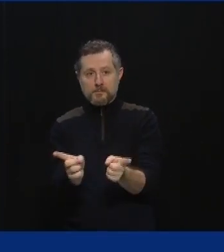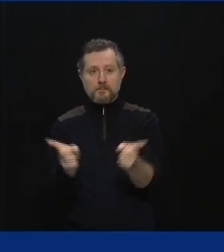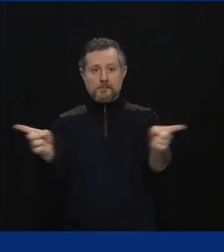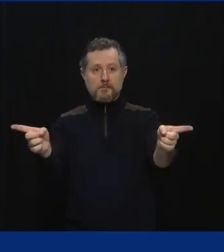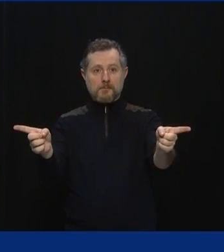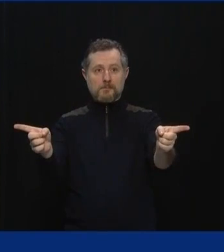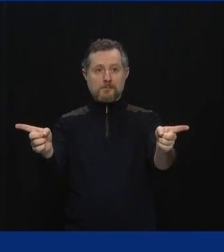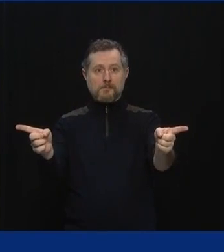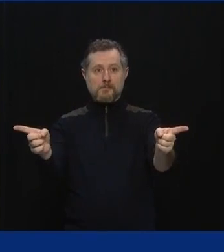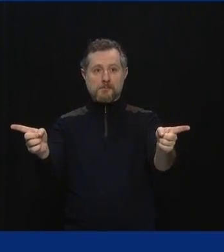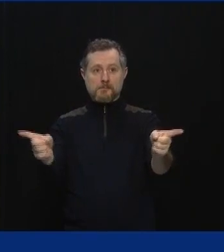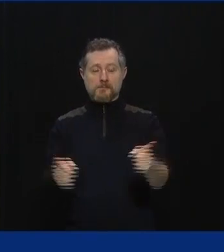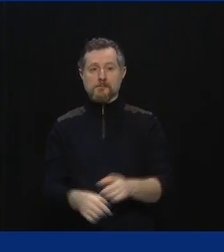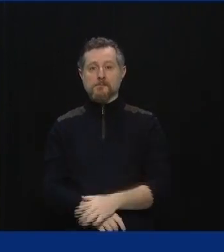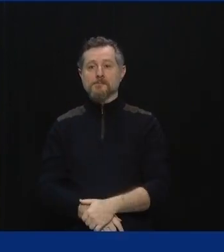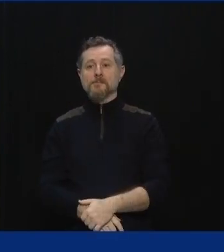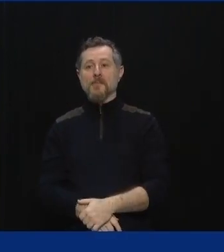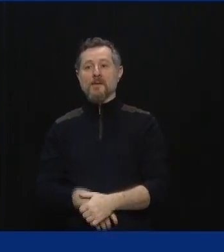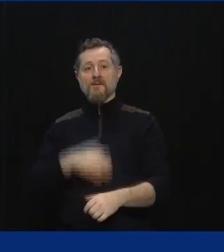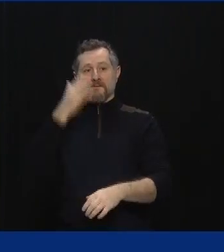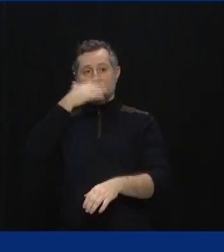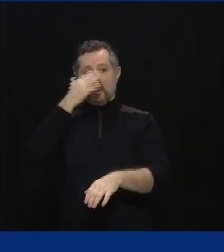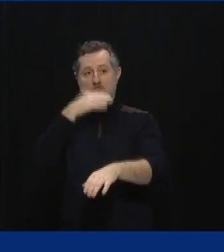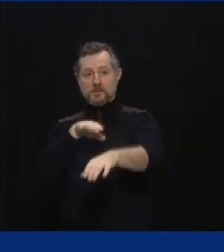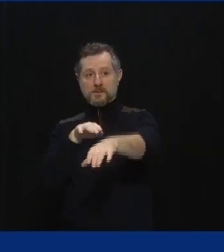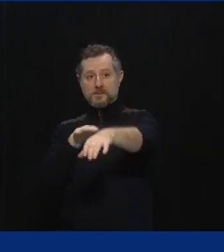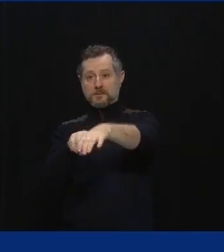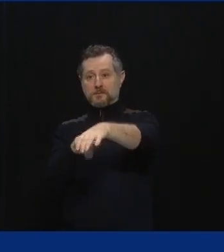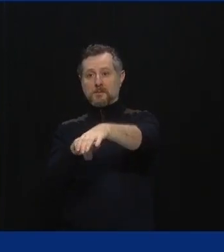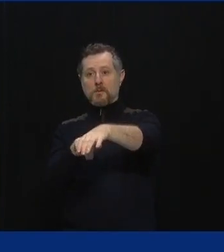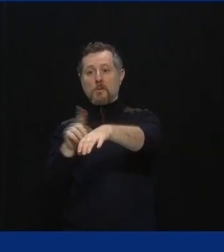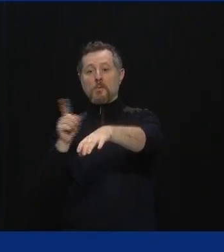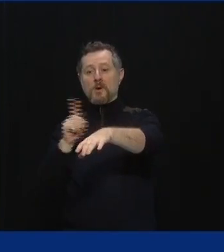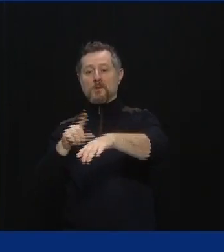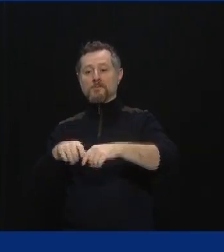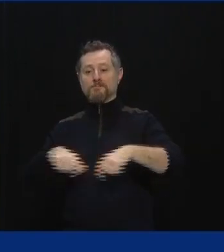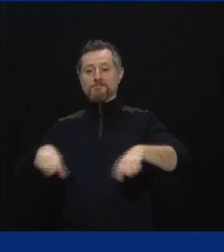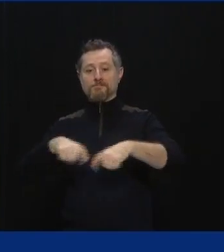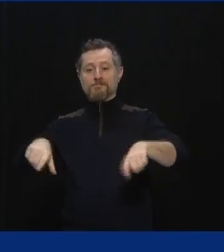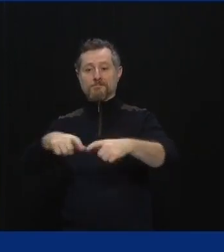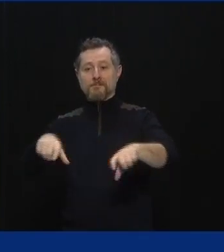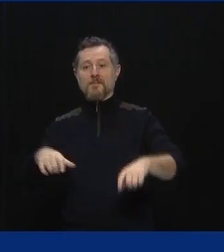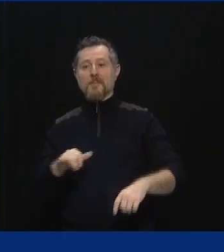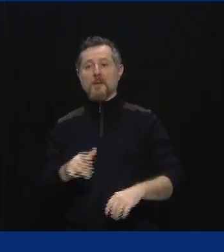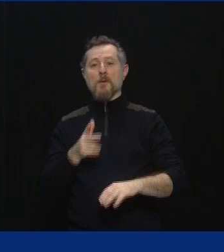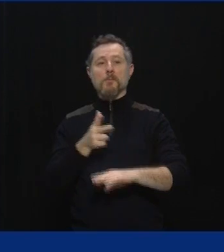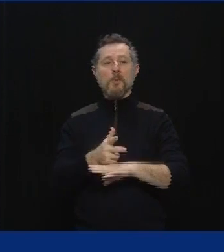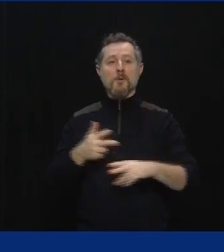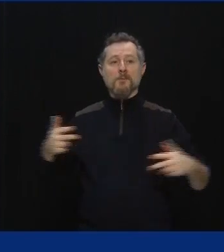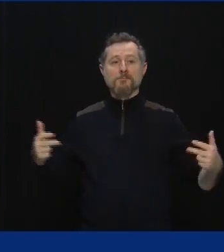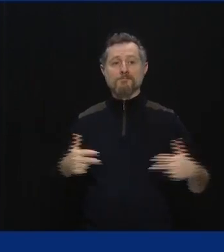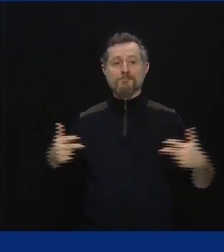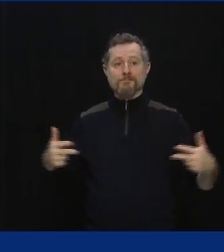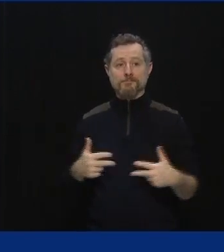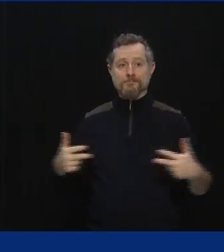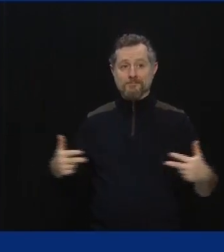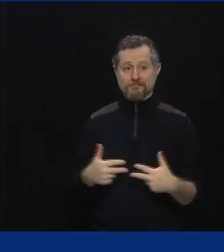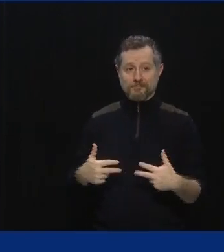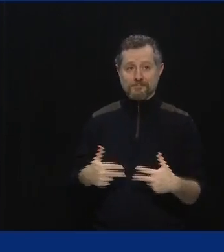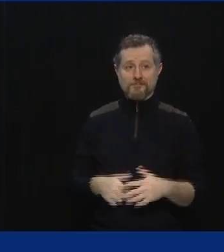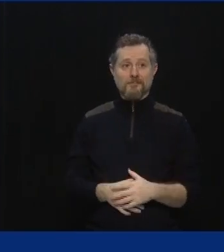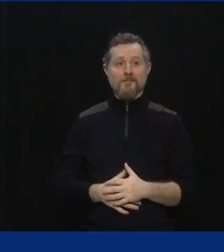and right. In front, you see the dramatically expanded arrivals and departure